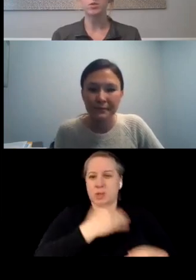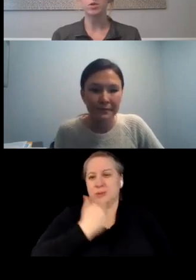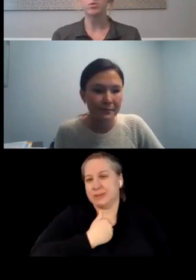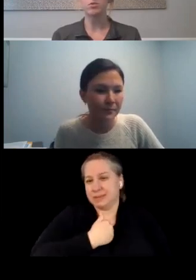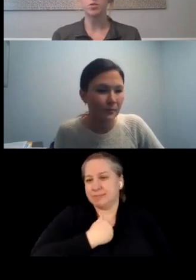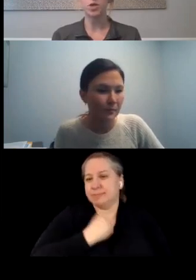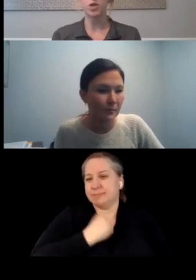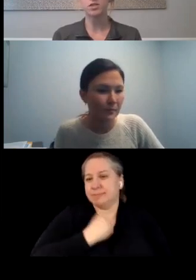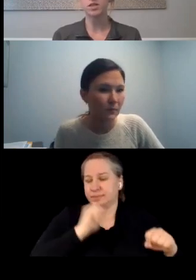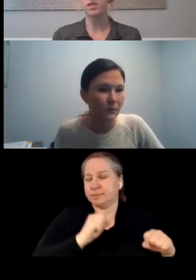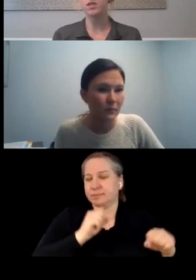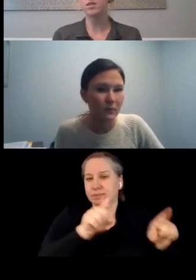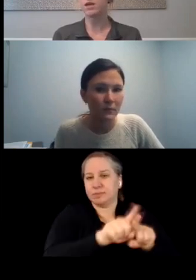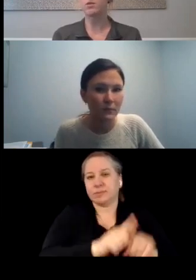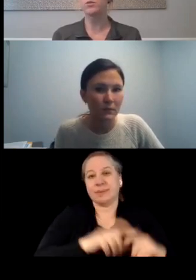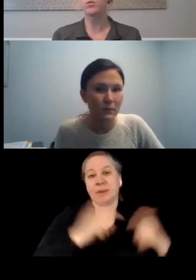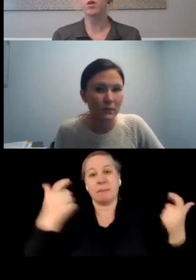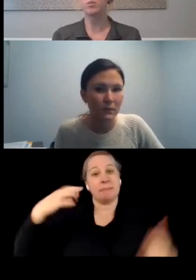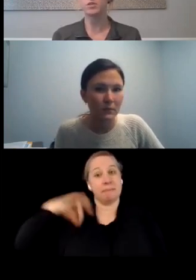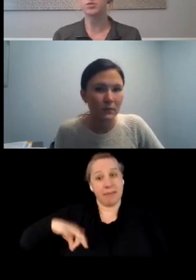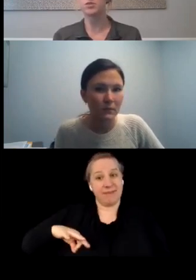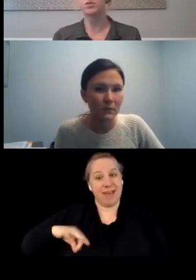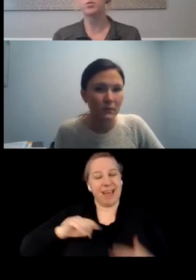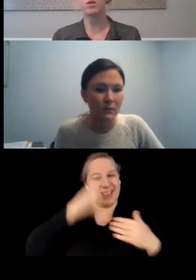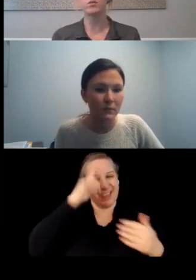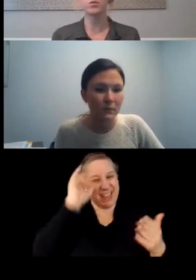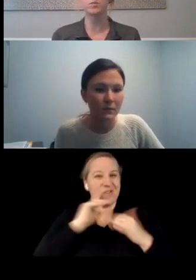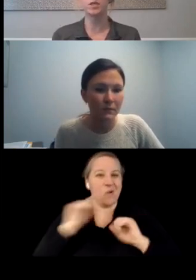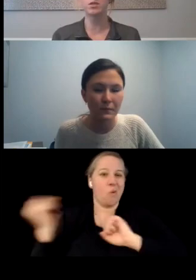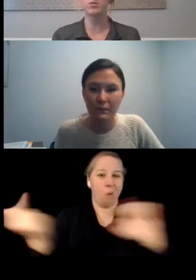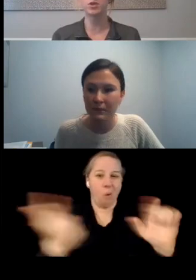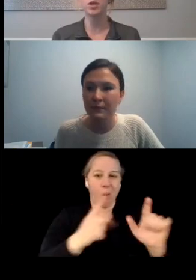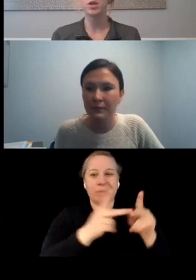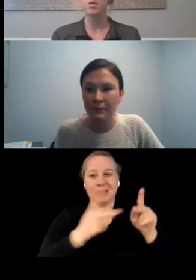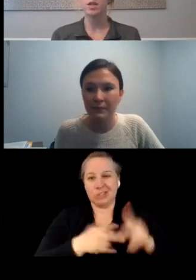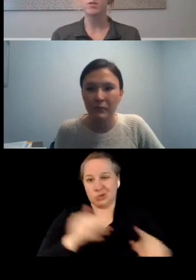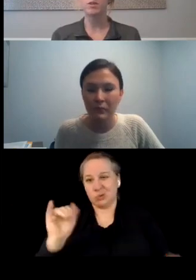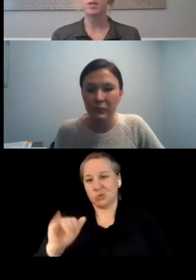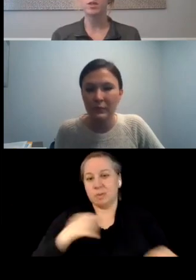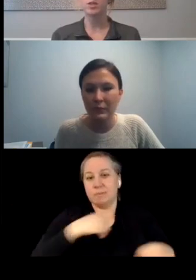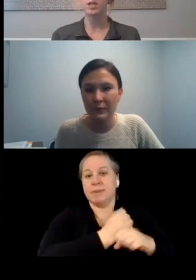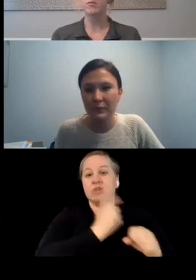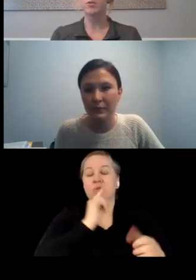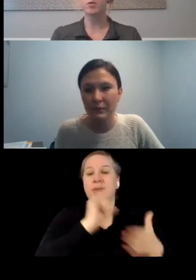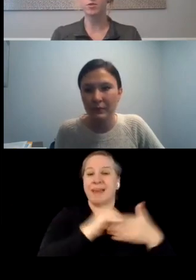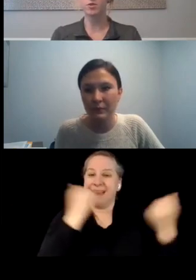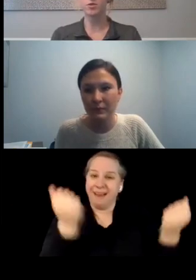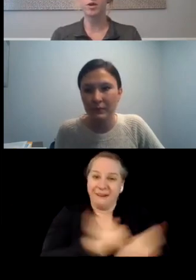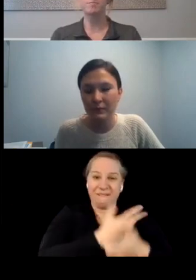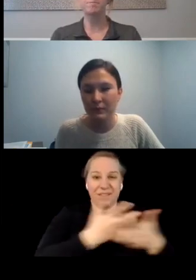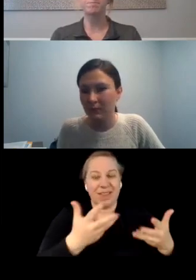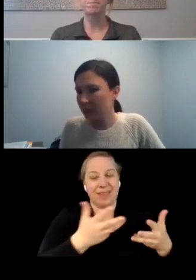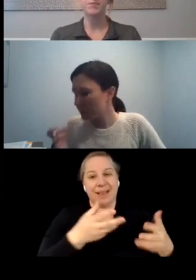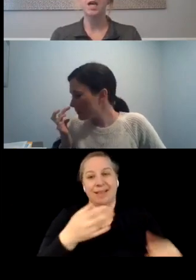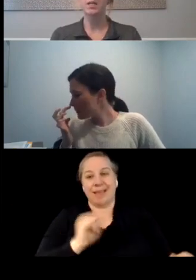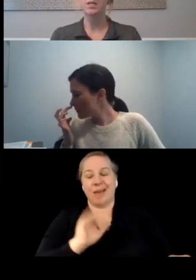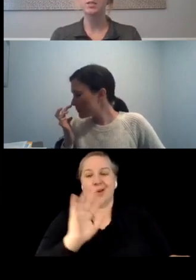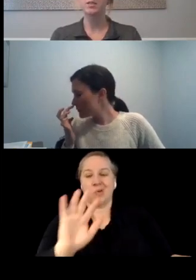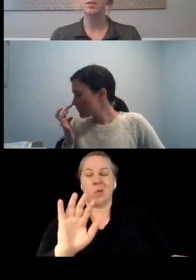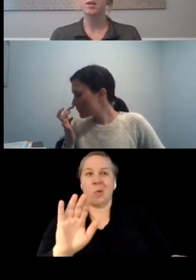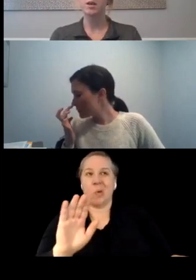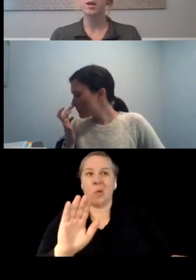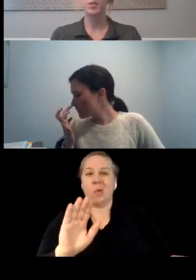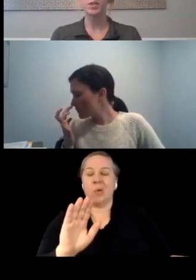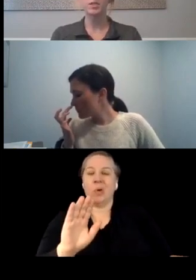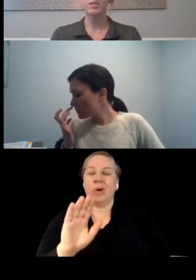is also a huge plus. And I think that goes for all positions as well, is just making sure that everything, kind of your